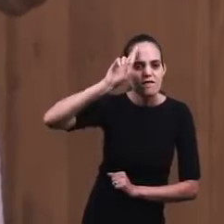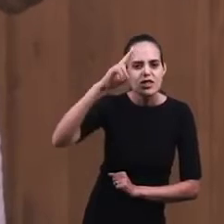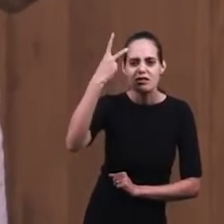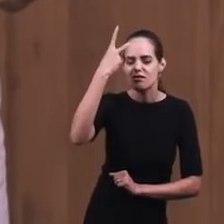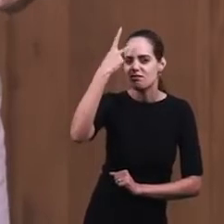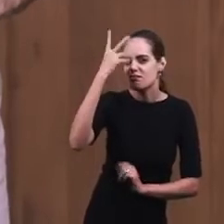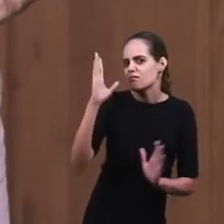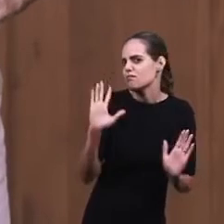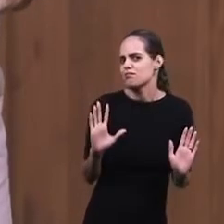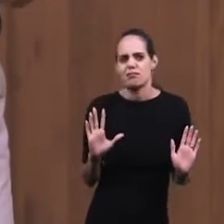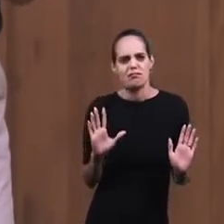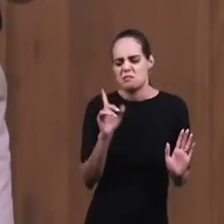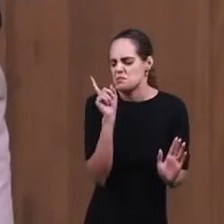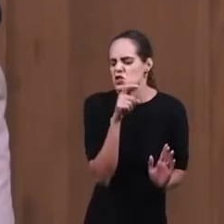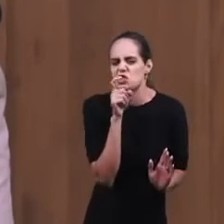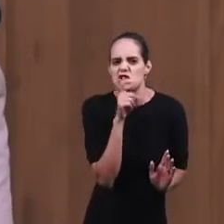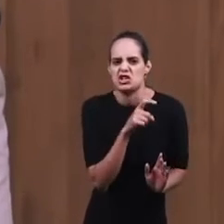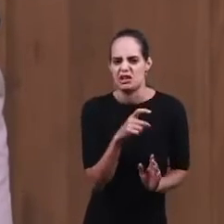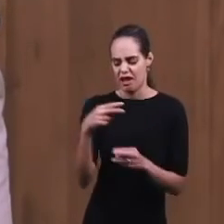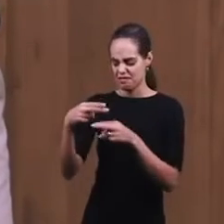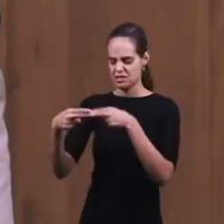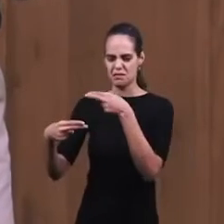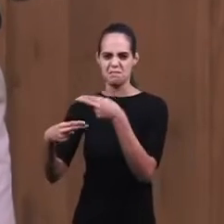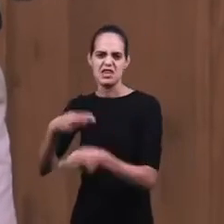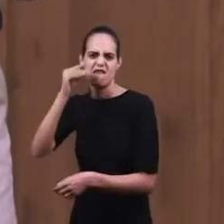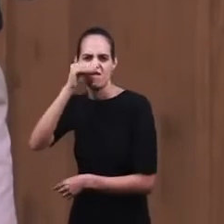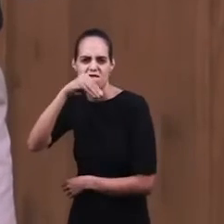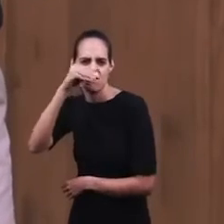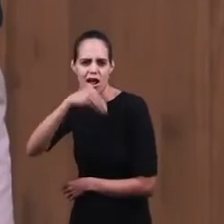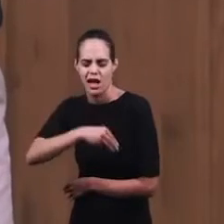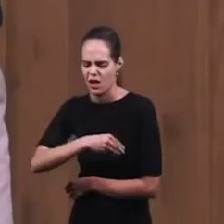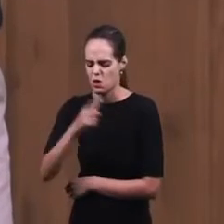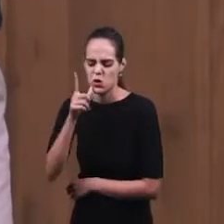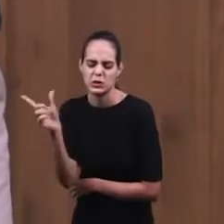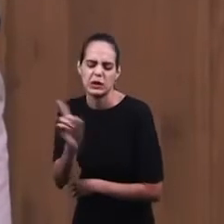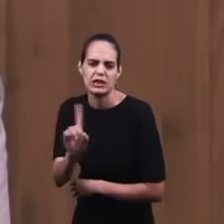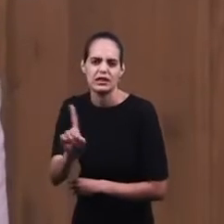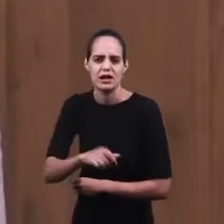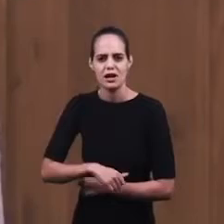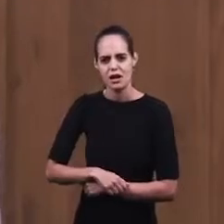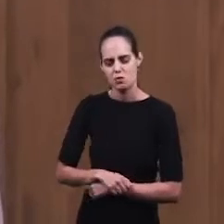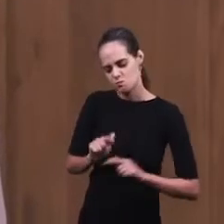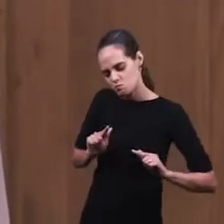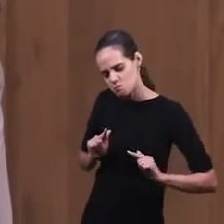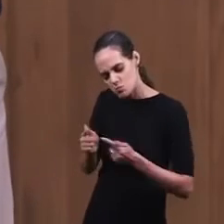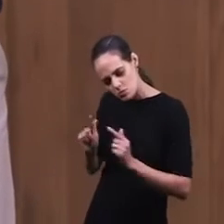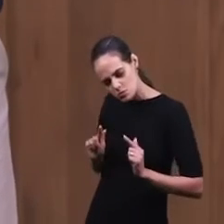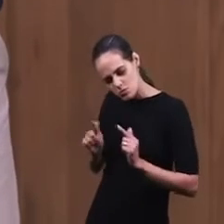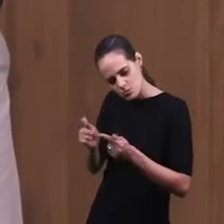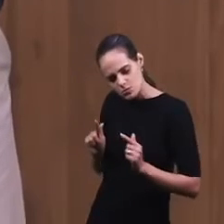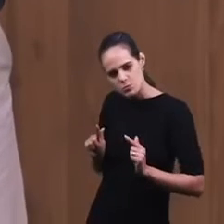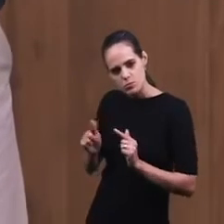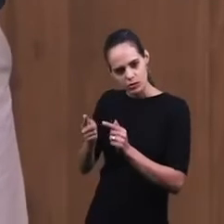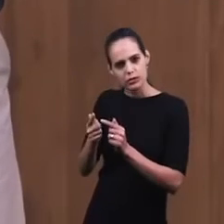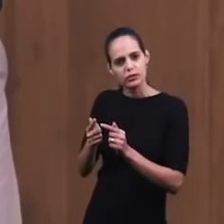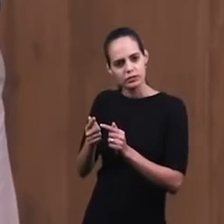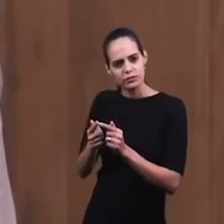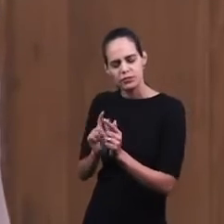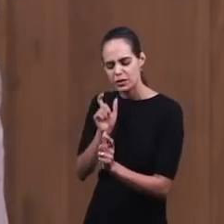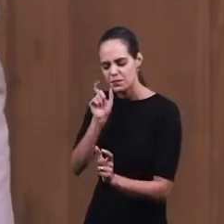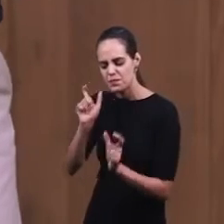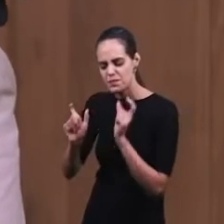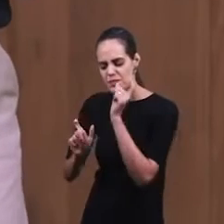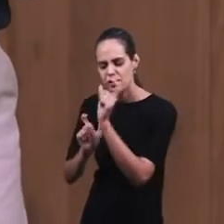wouldn't be able to do this work, doing everything so that those commentaries could get into Nehemiah's heart